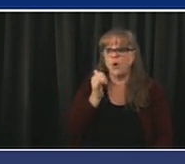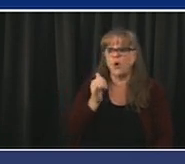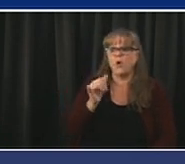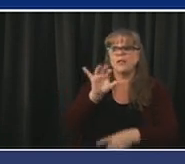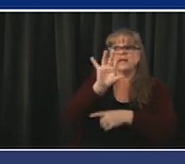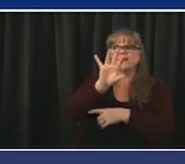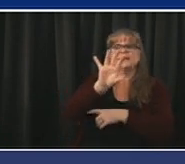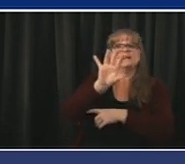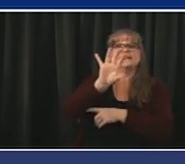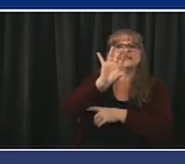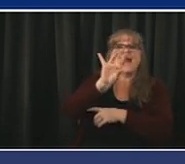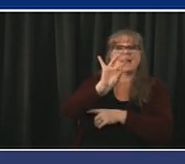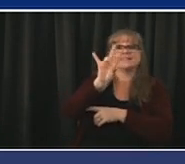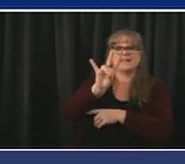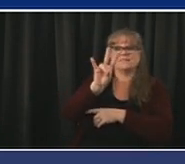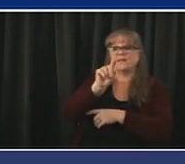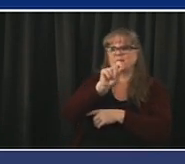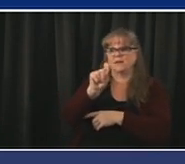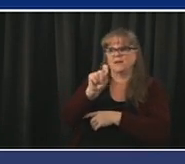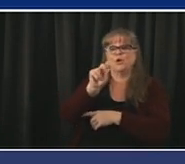1-877-COVAX-CO. Next slide.